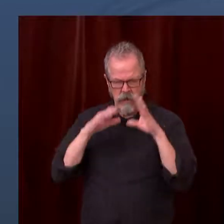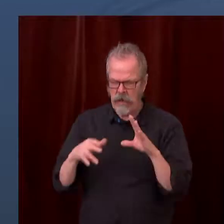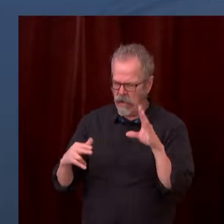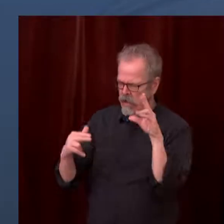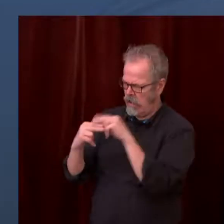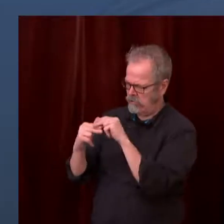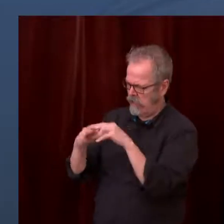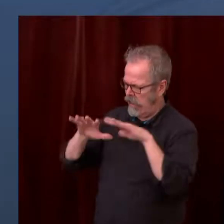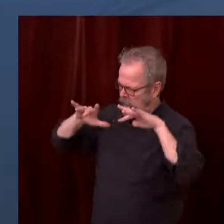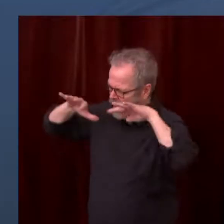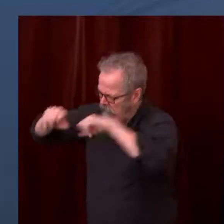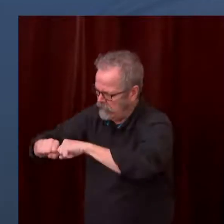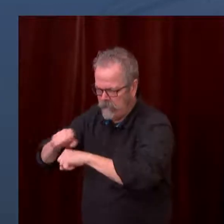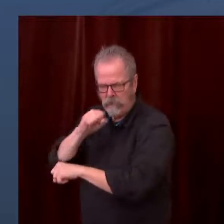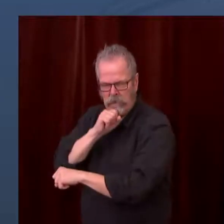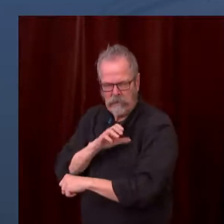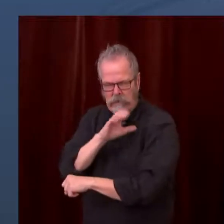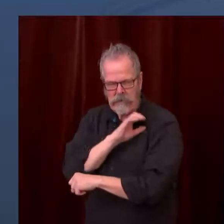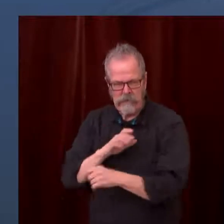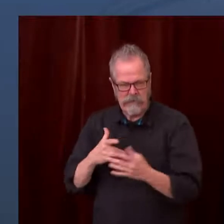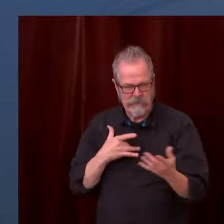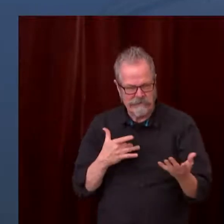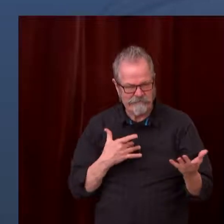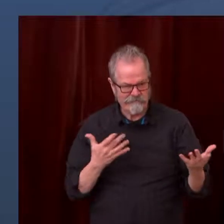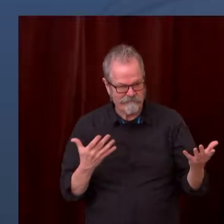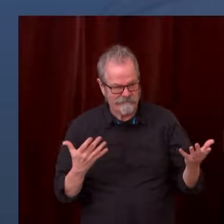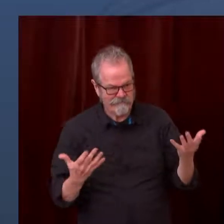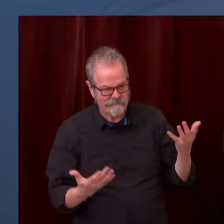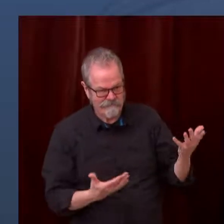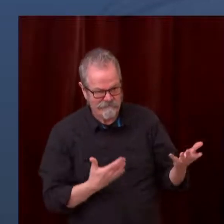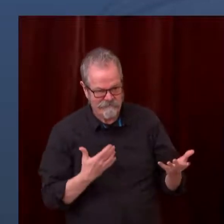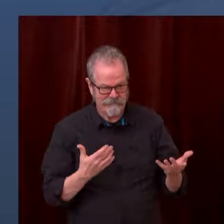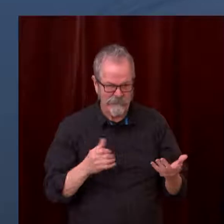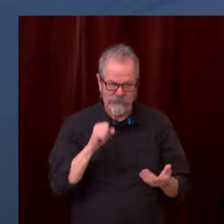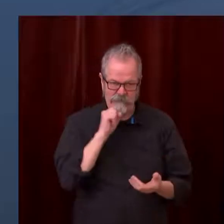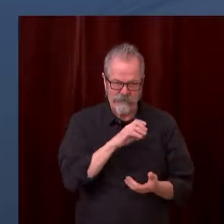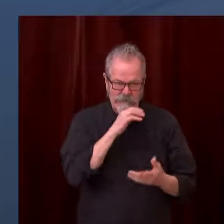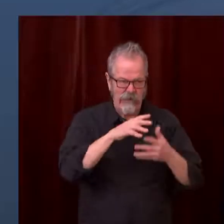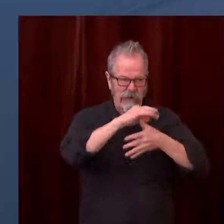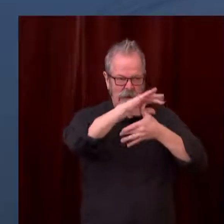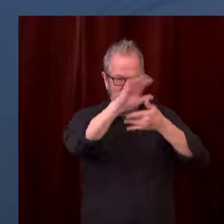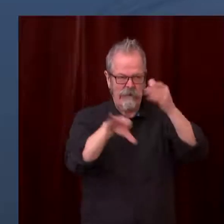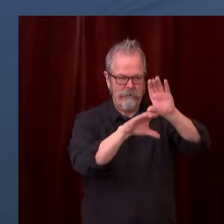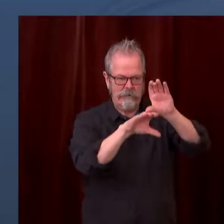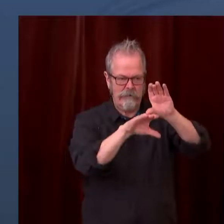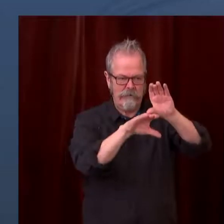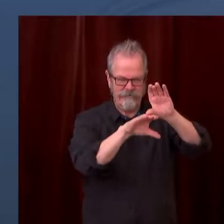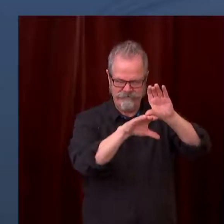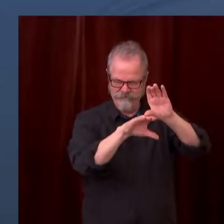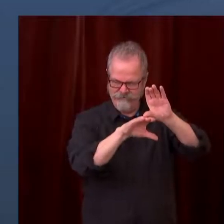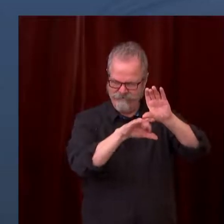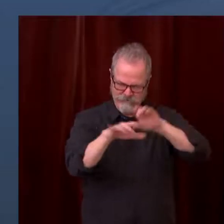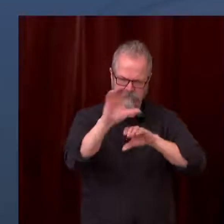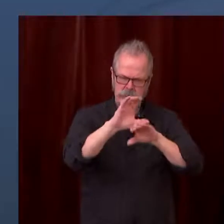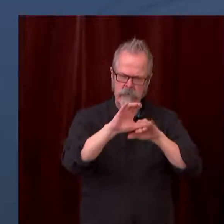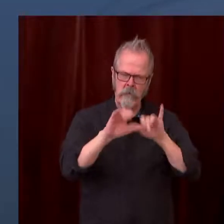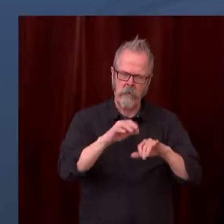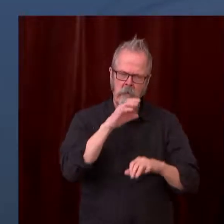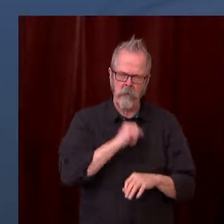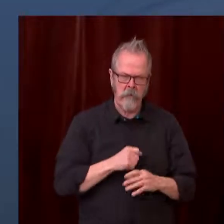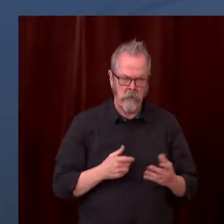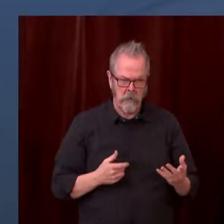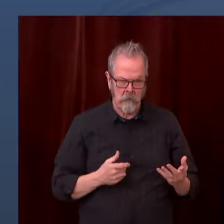that is the challenge, right? When you have the seniors